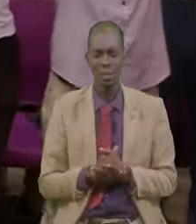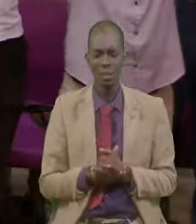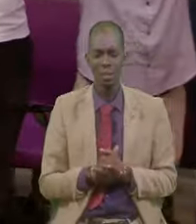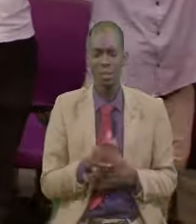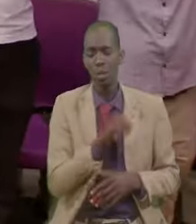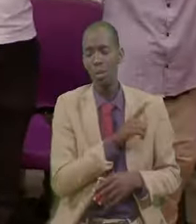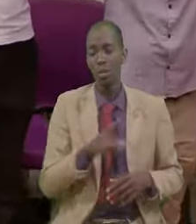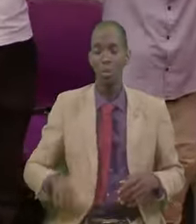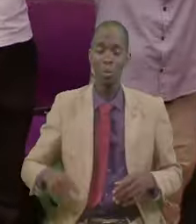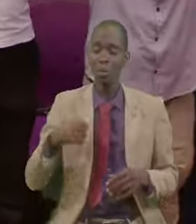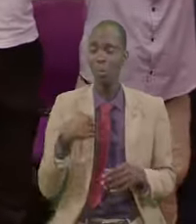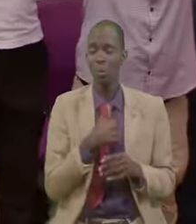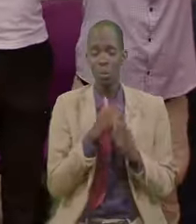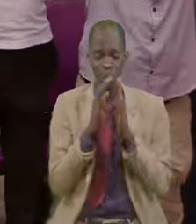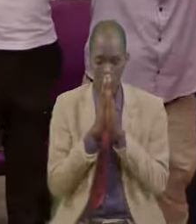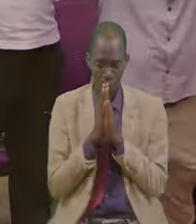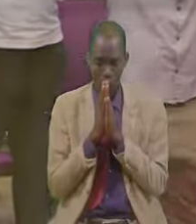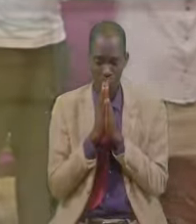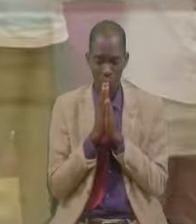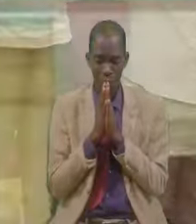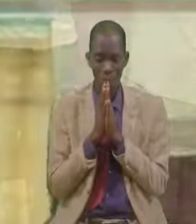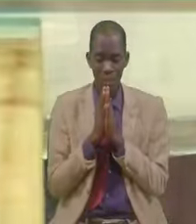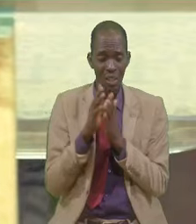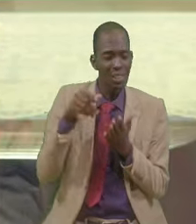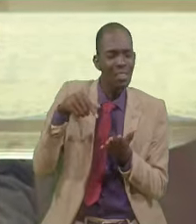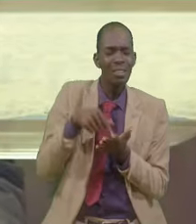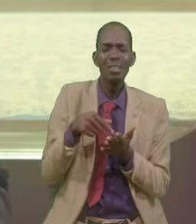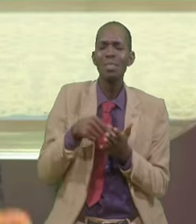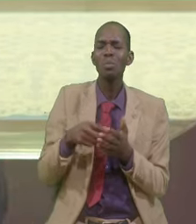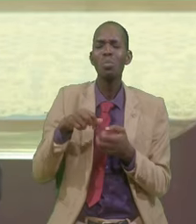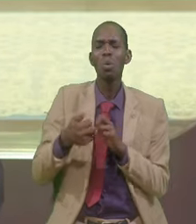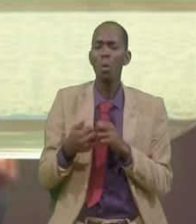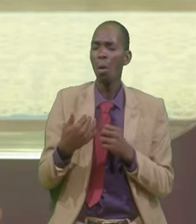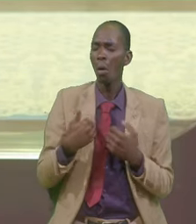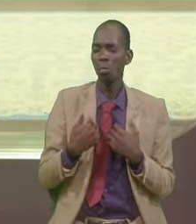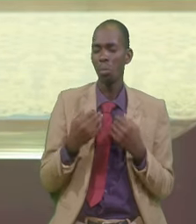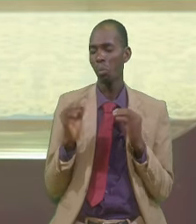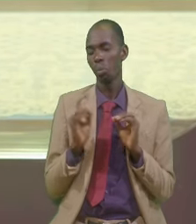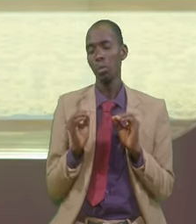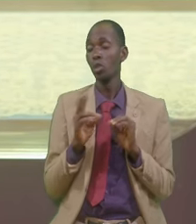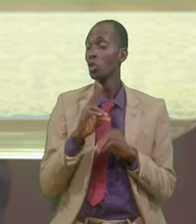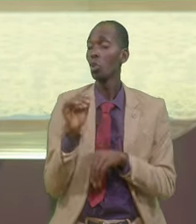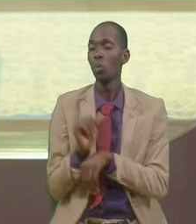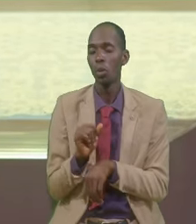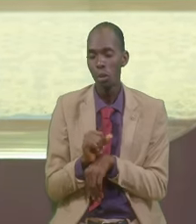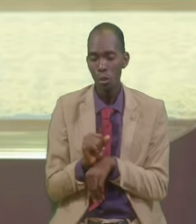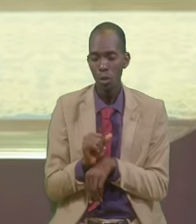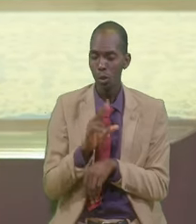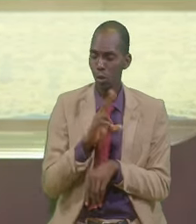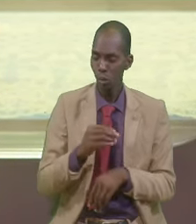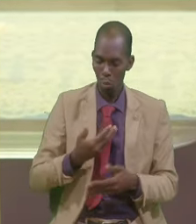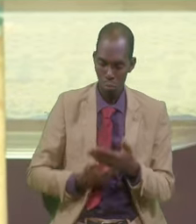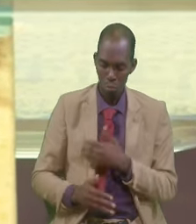Lord, we pray this state of having nothing, no work, no